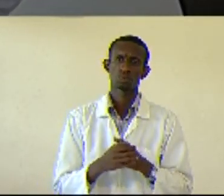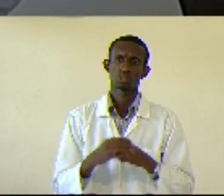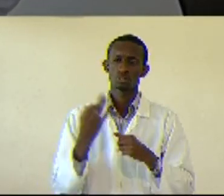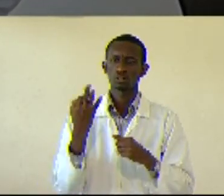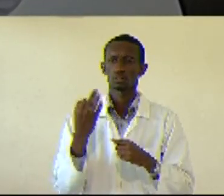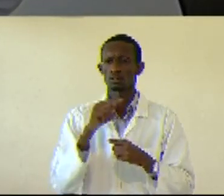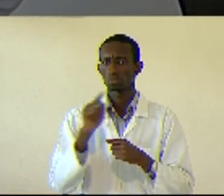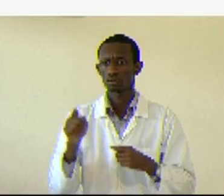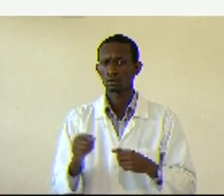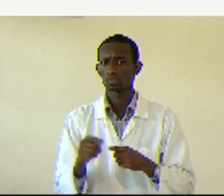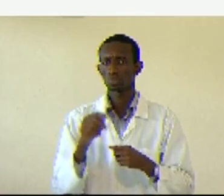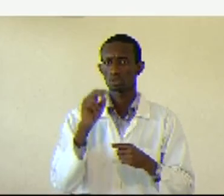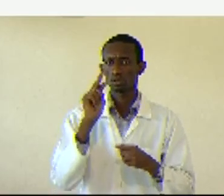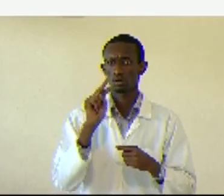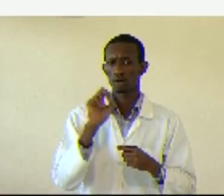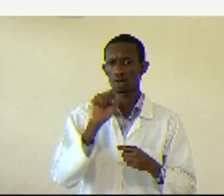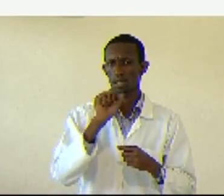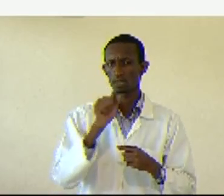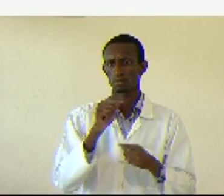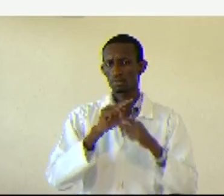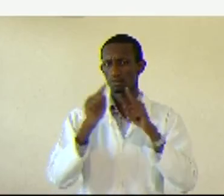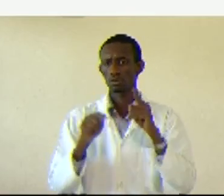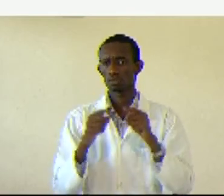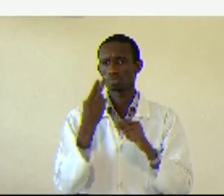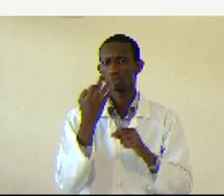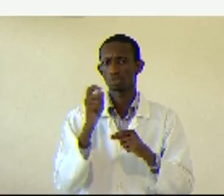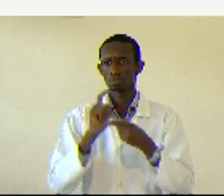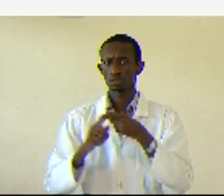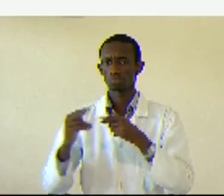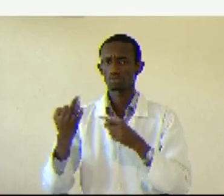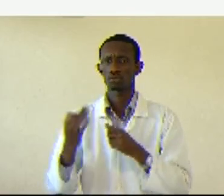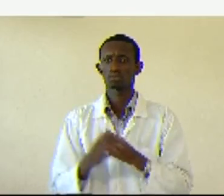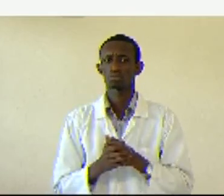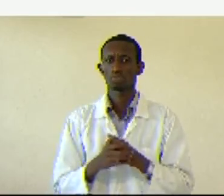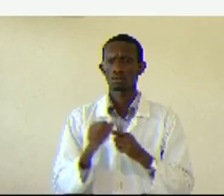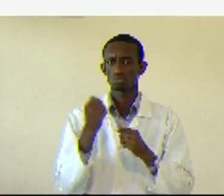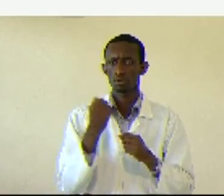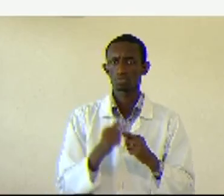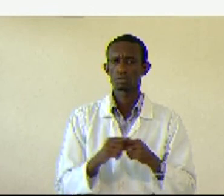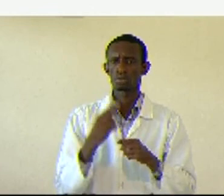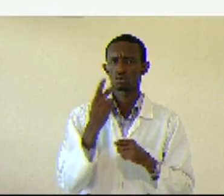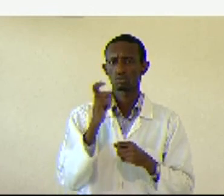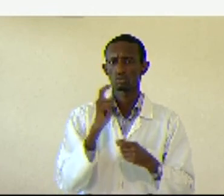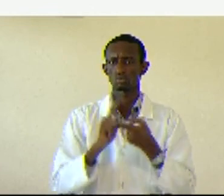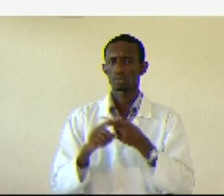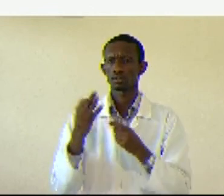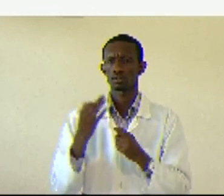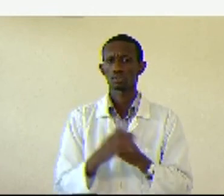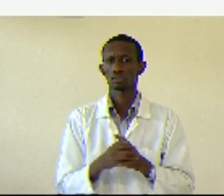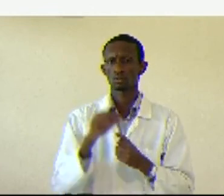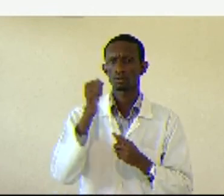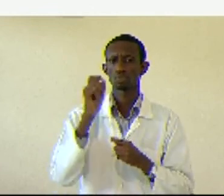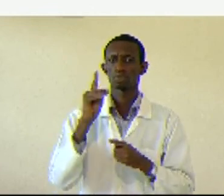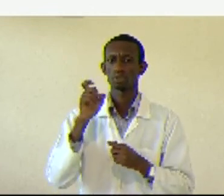by 5x times square root of x squared minus 1 dx. 5, integral of 2x plus 3 raised to the power